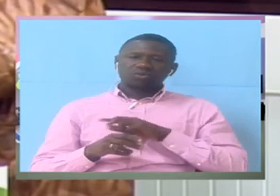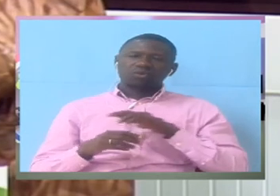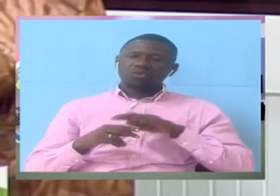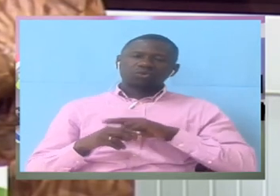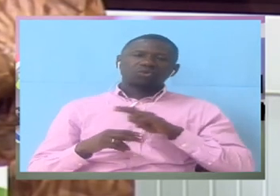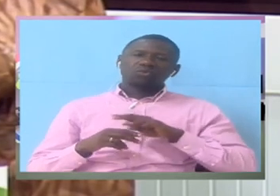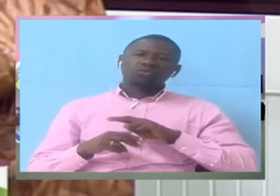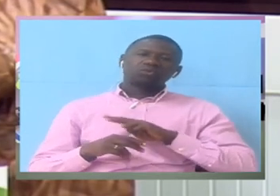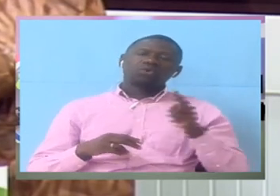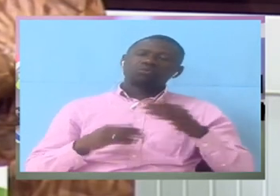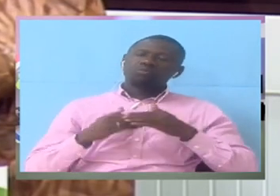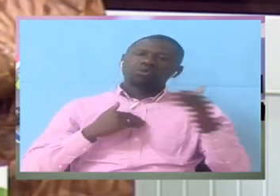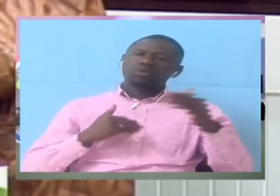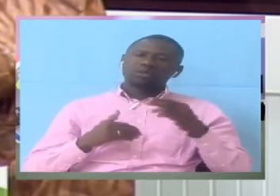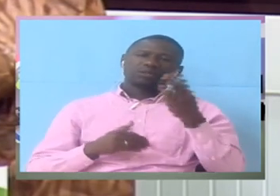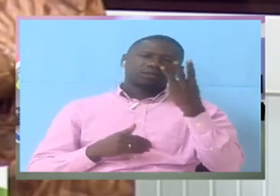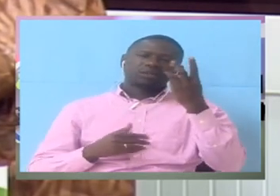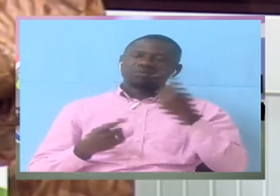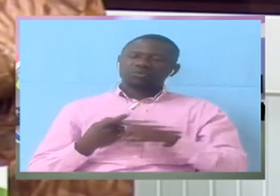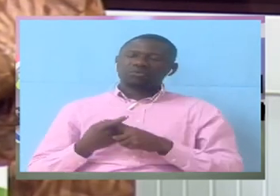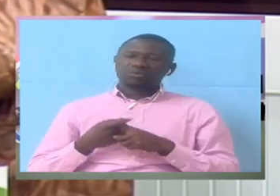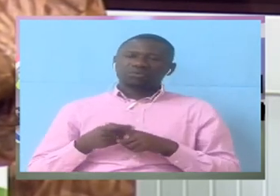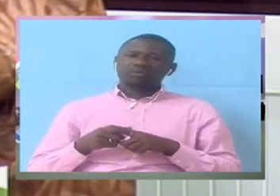than 3 months.